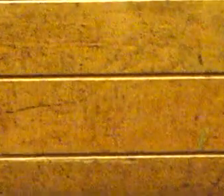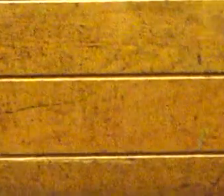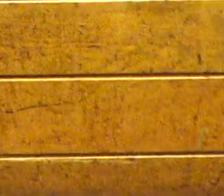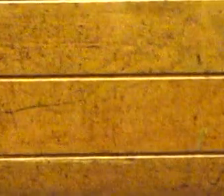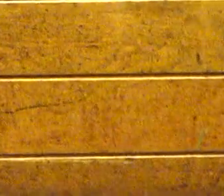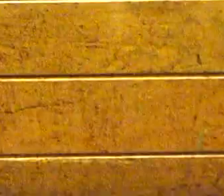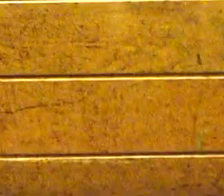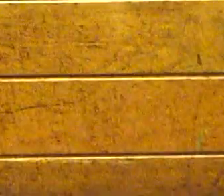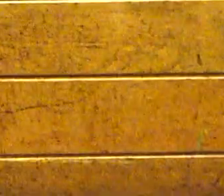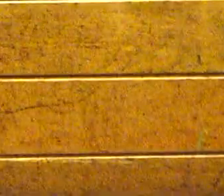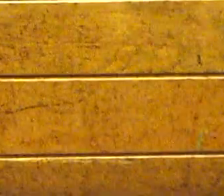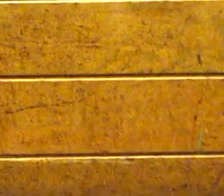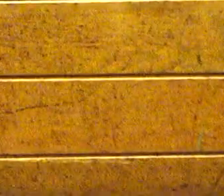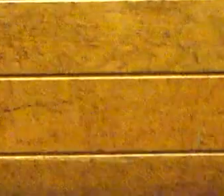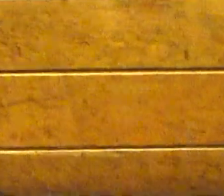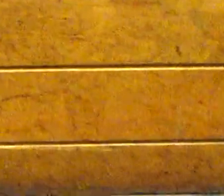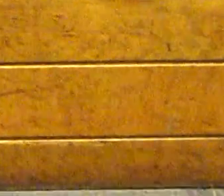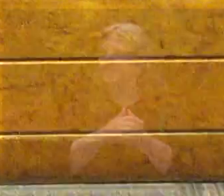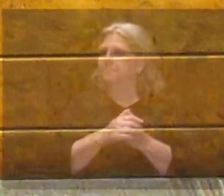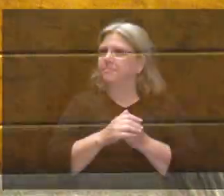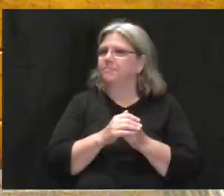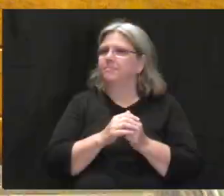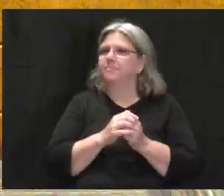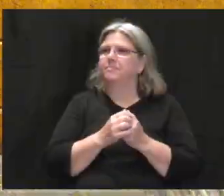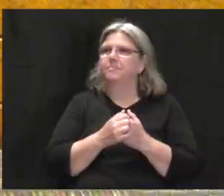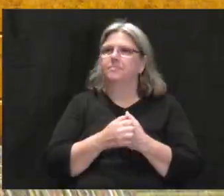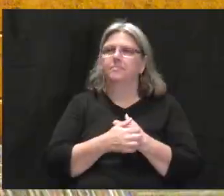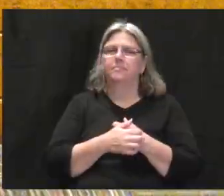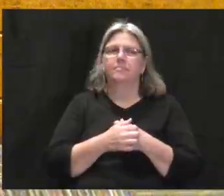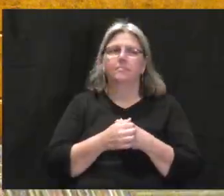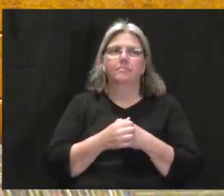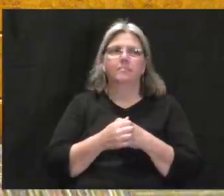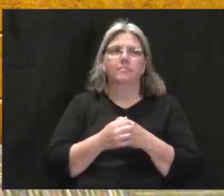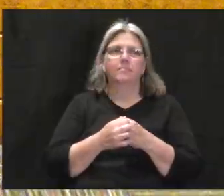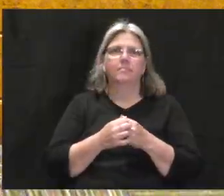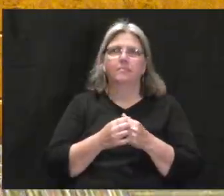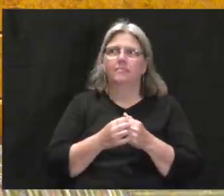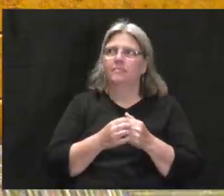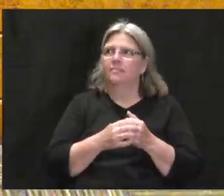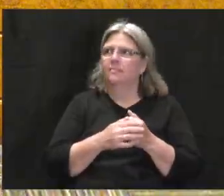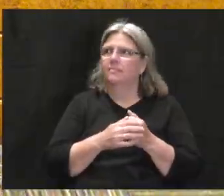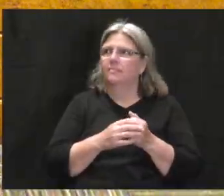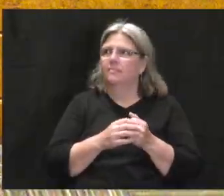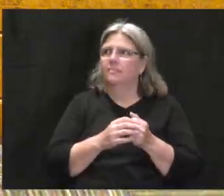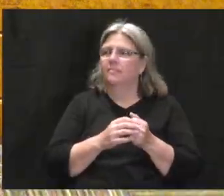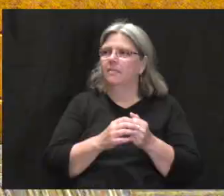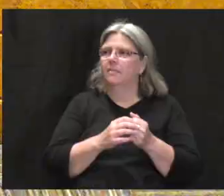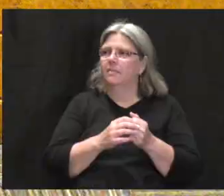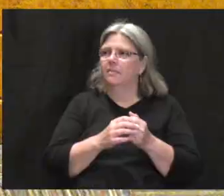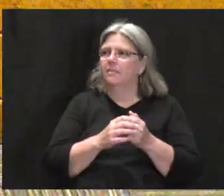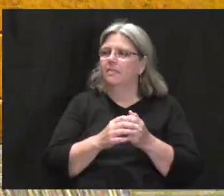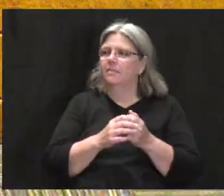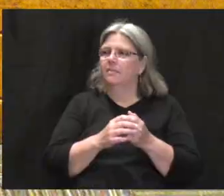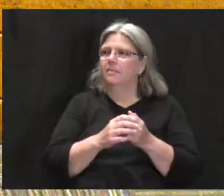Let me just remind you, right before we start our reports, all of the information gathered tonight will be typed up